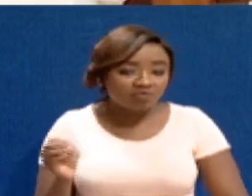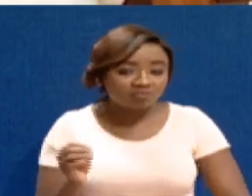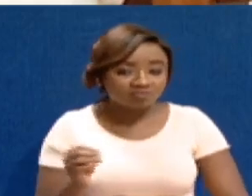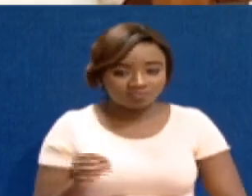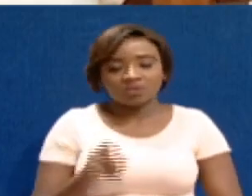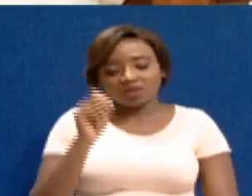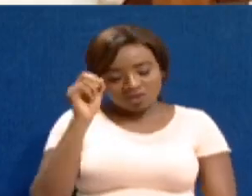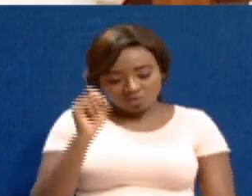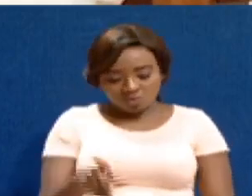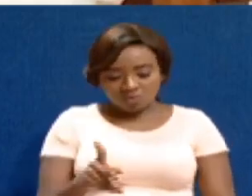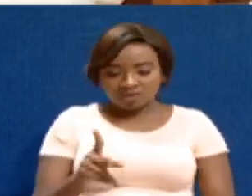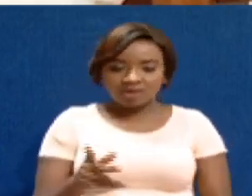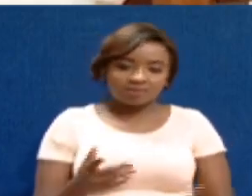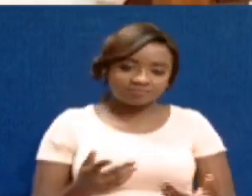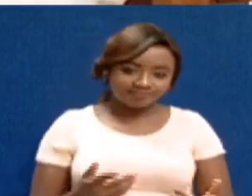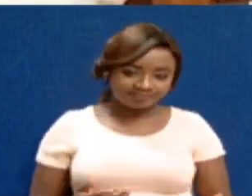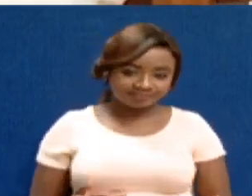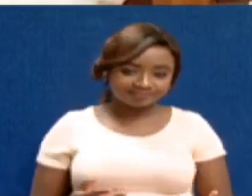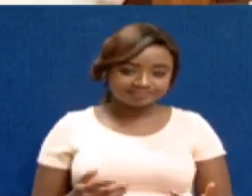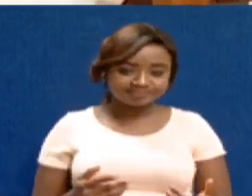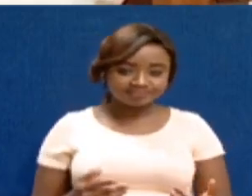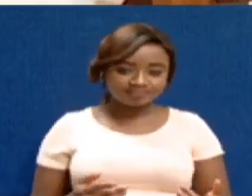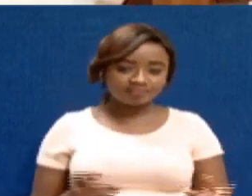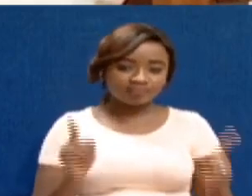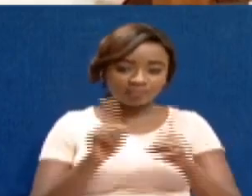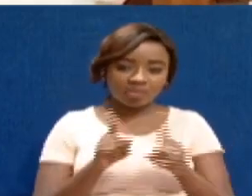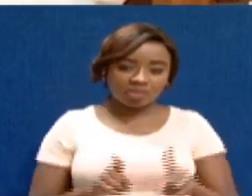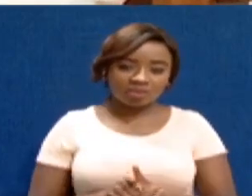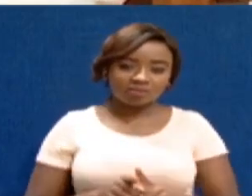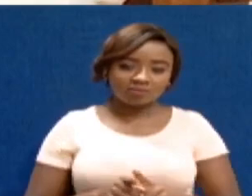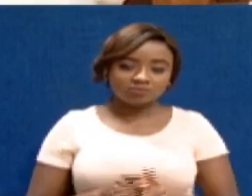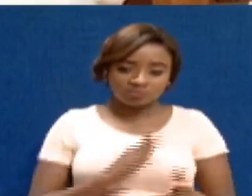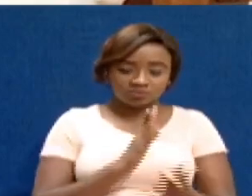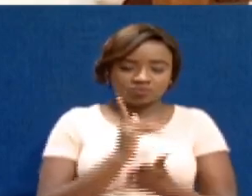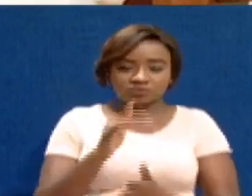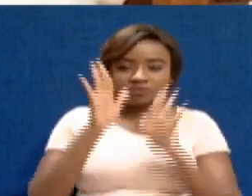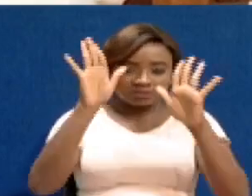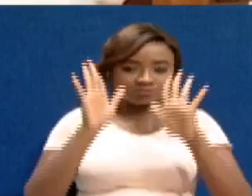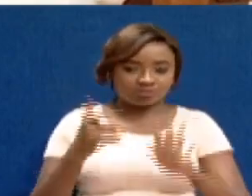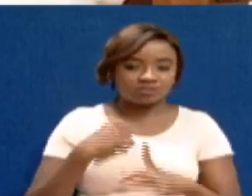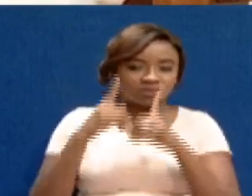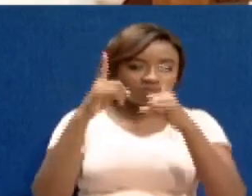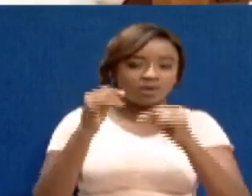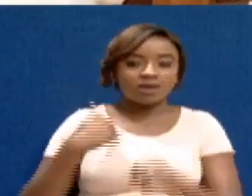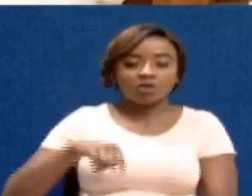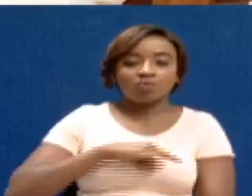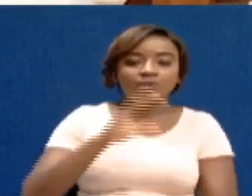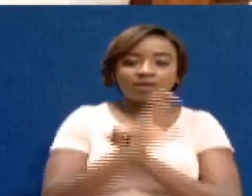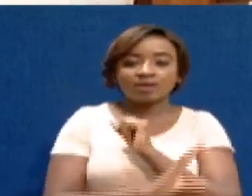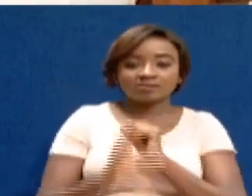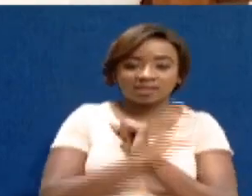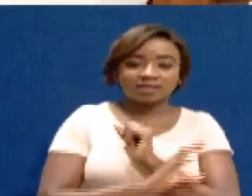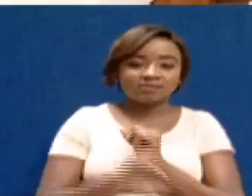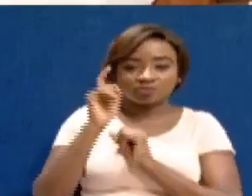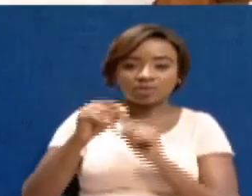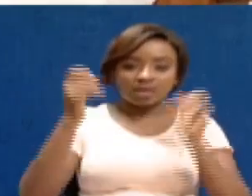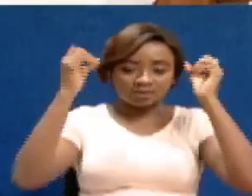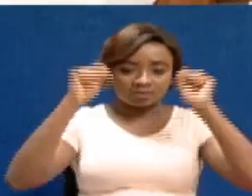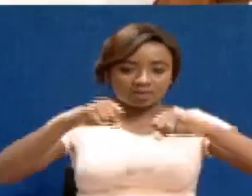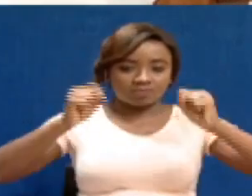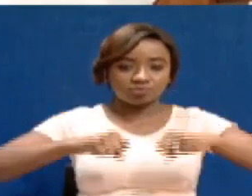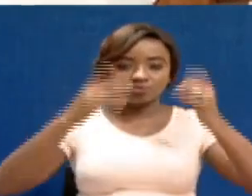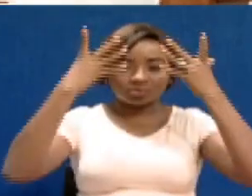wrong with the COVID money, and the health committee summons KEMSA, summons the minister. When we think there is something wrong at the